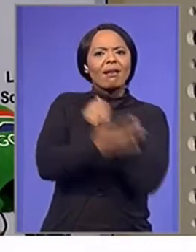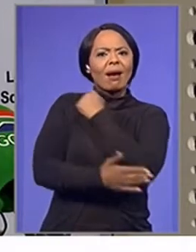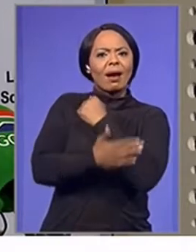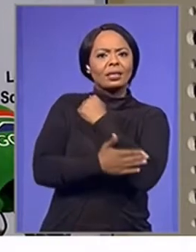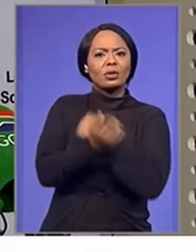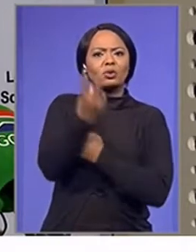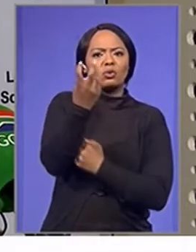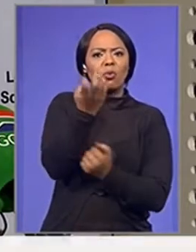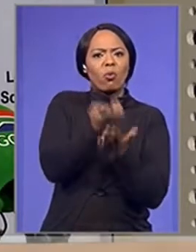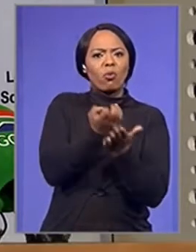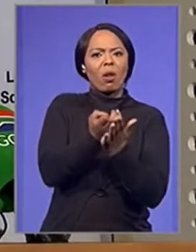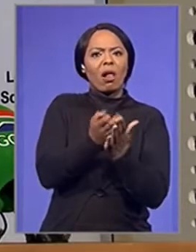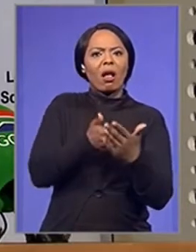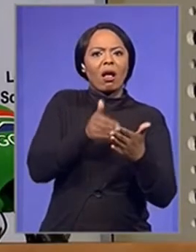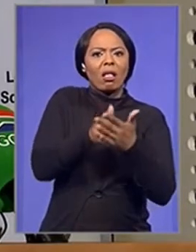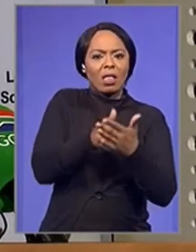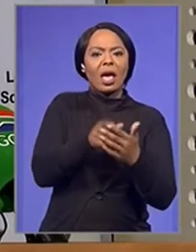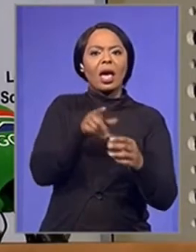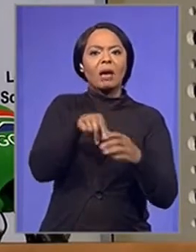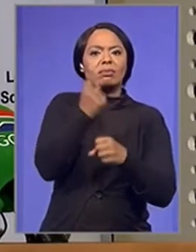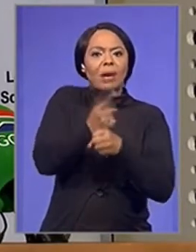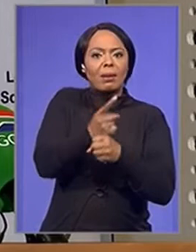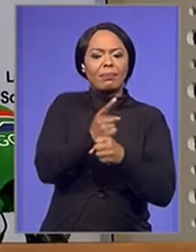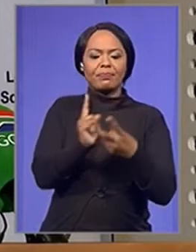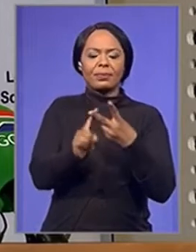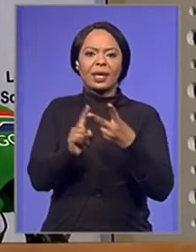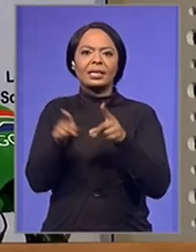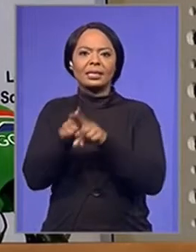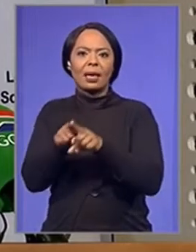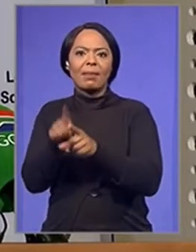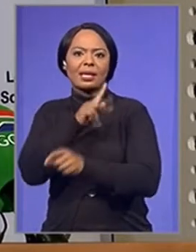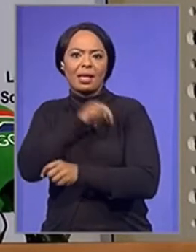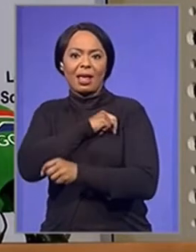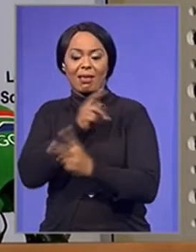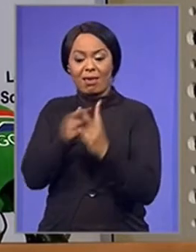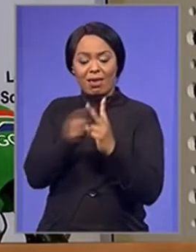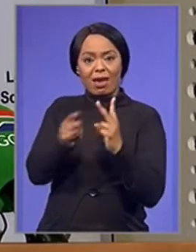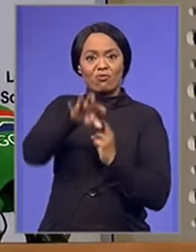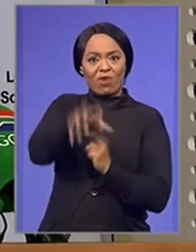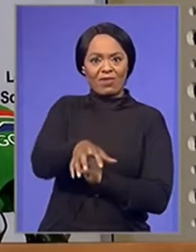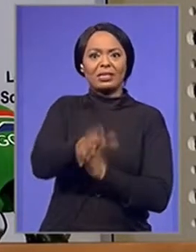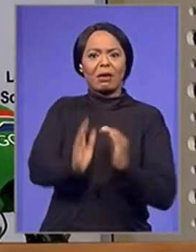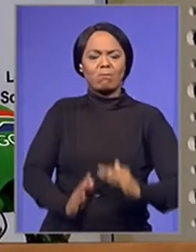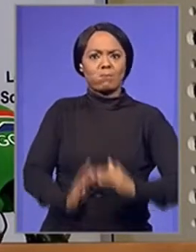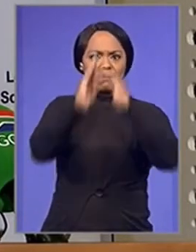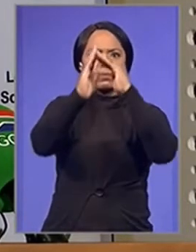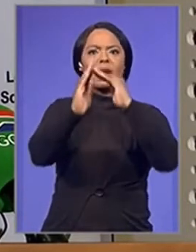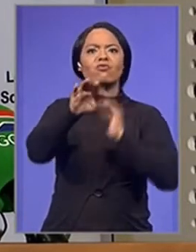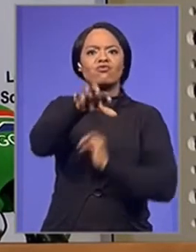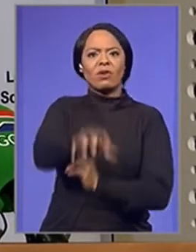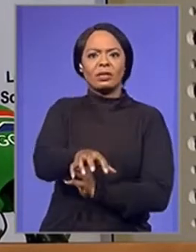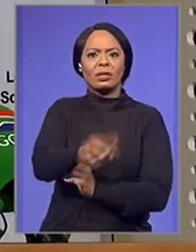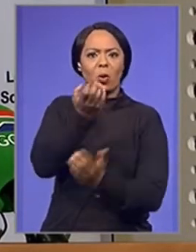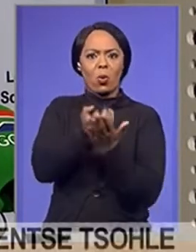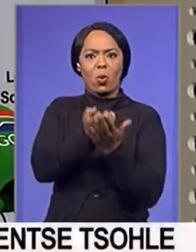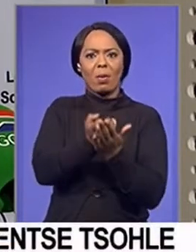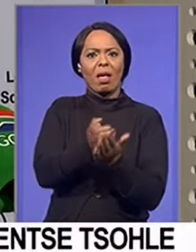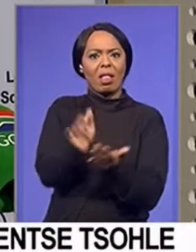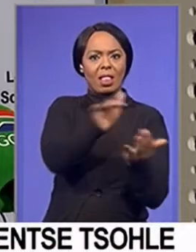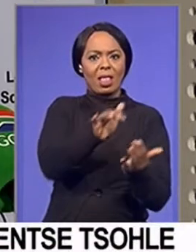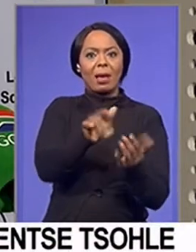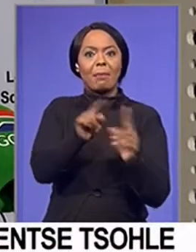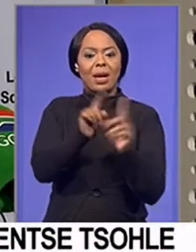economic hubs, which is Gauteng and KZN. The Gauteng and KZN have not been switched off and the